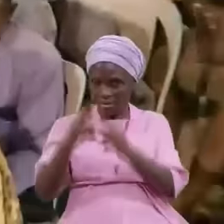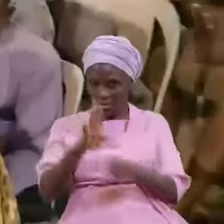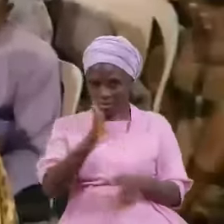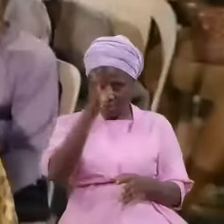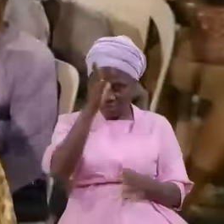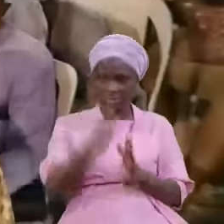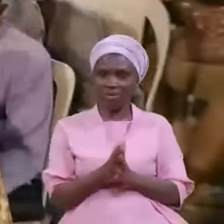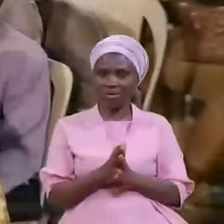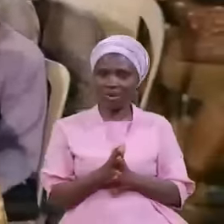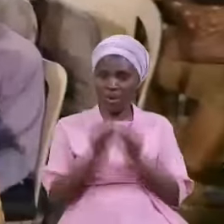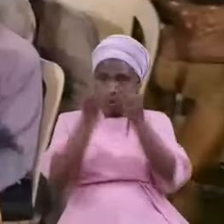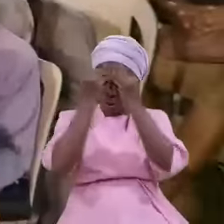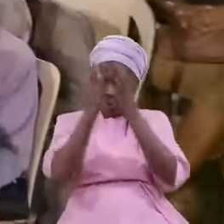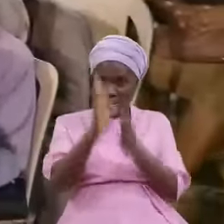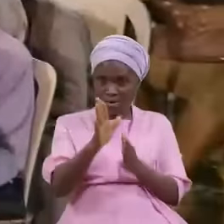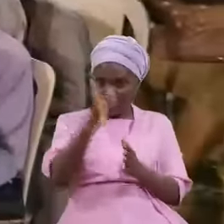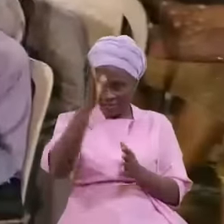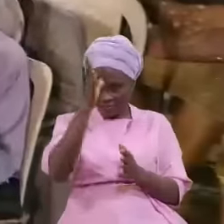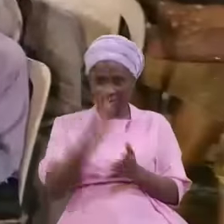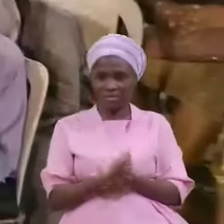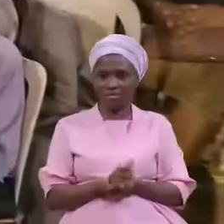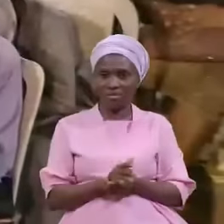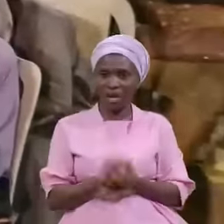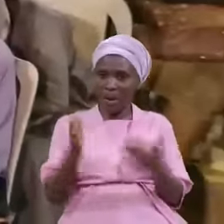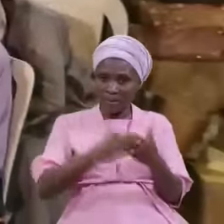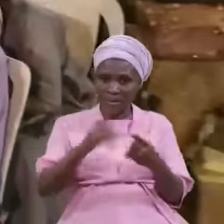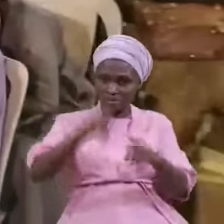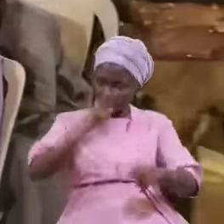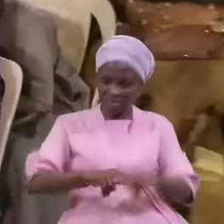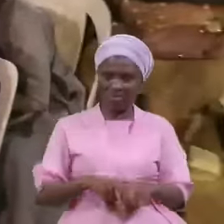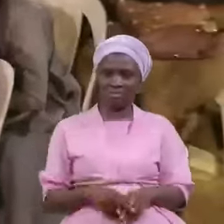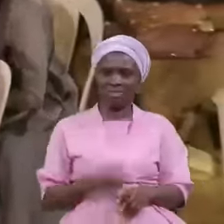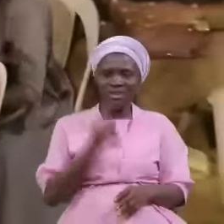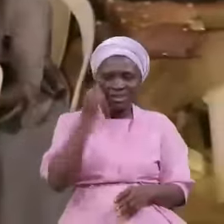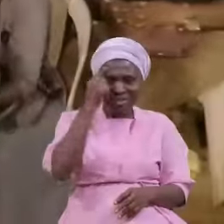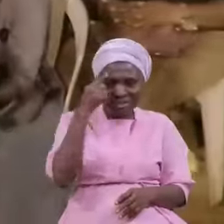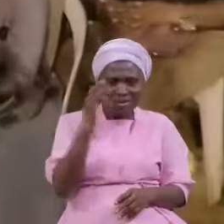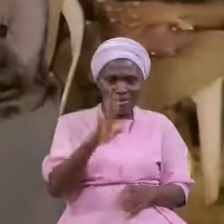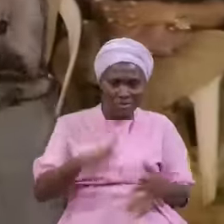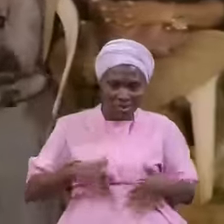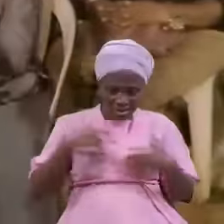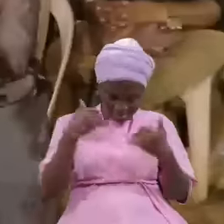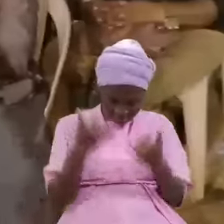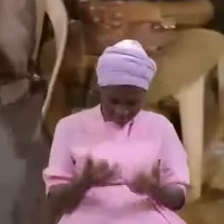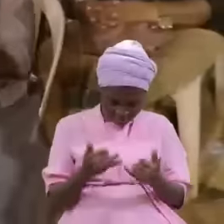father, go back to your seat. Think of your life, the